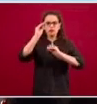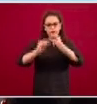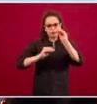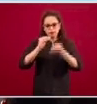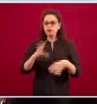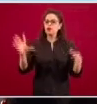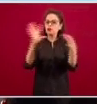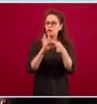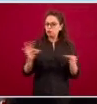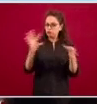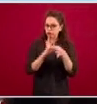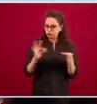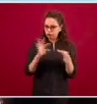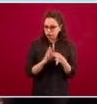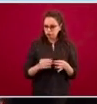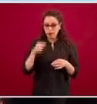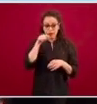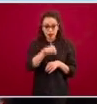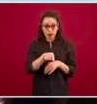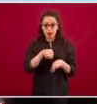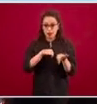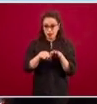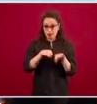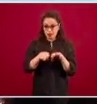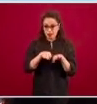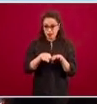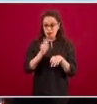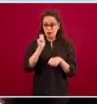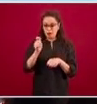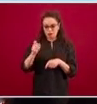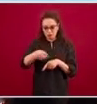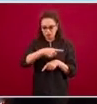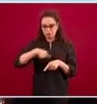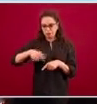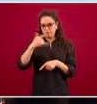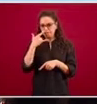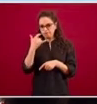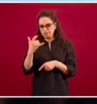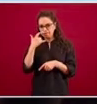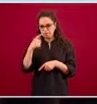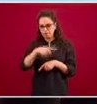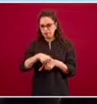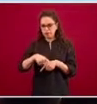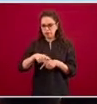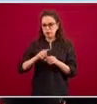we making enough tests. Well, here are the curves. Of course we